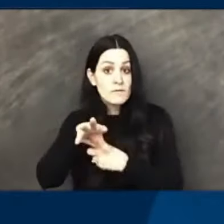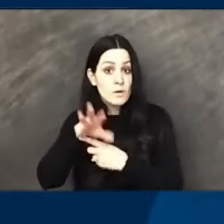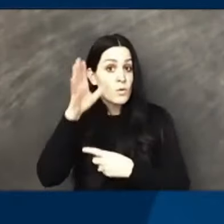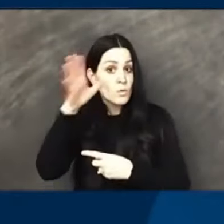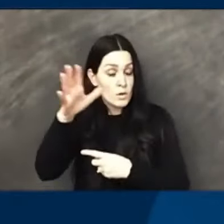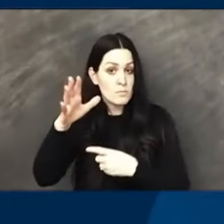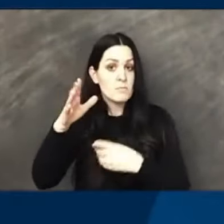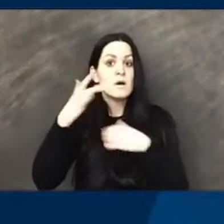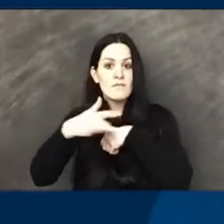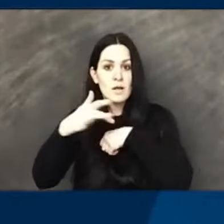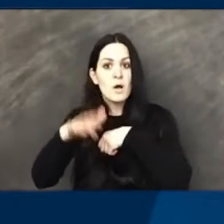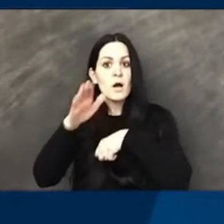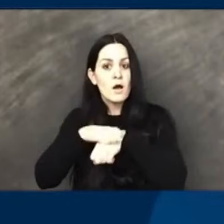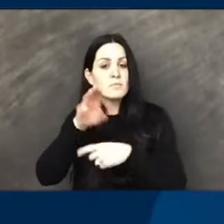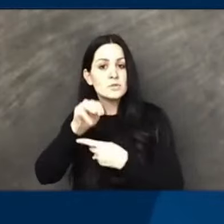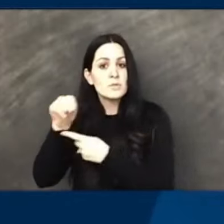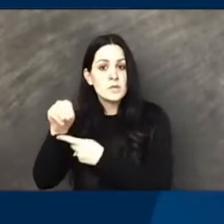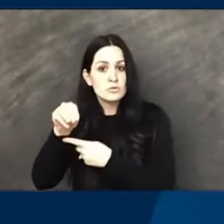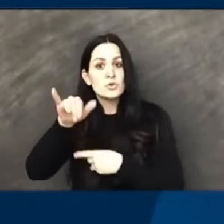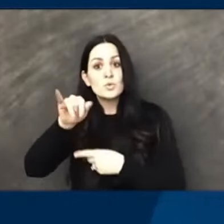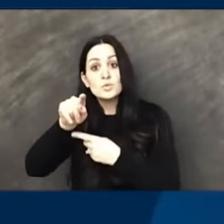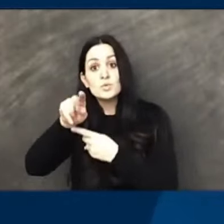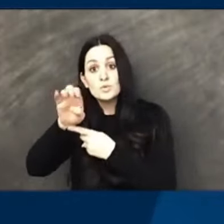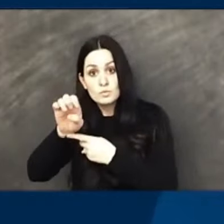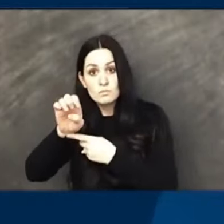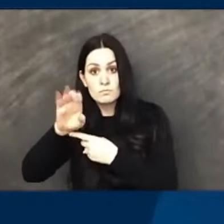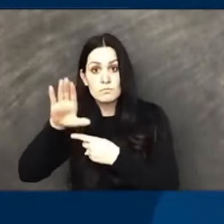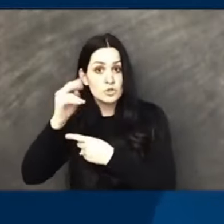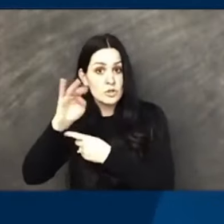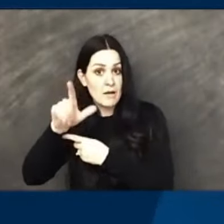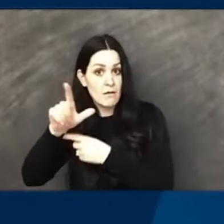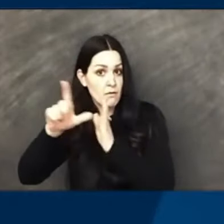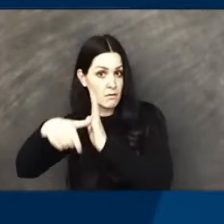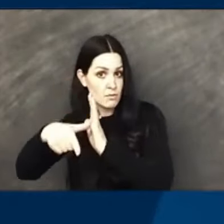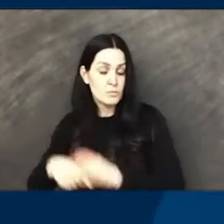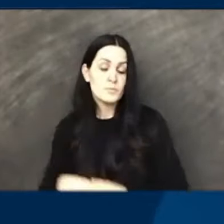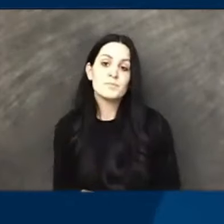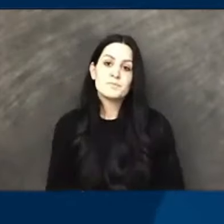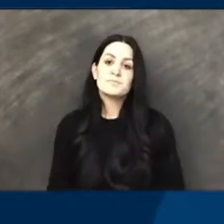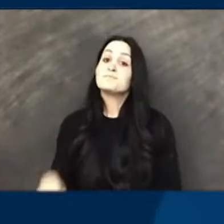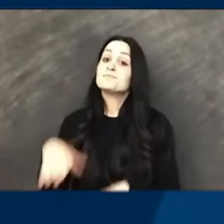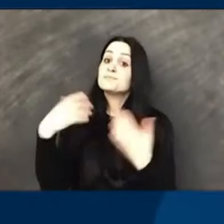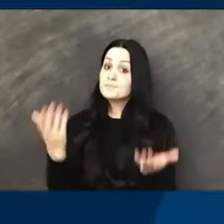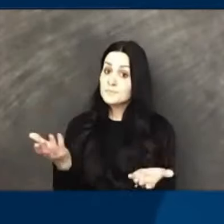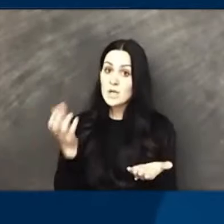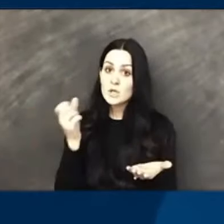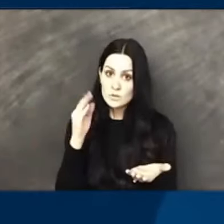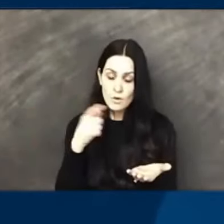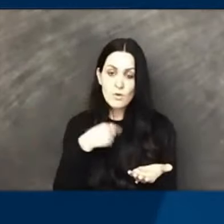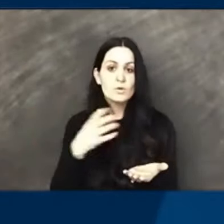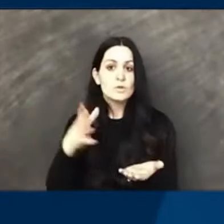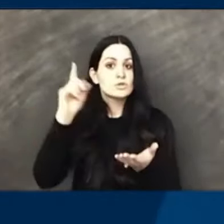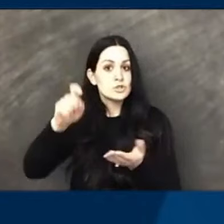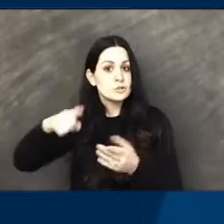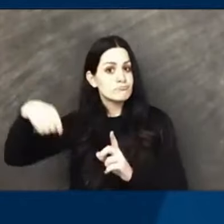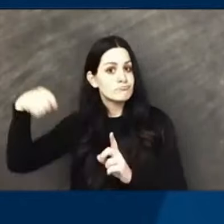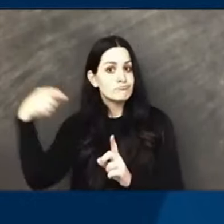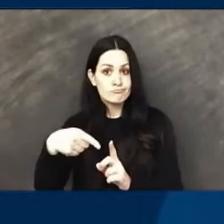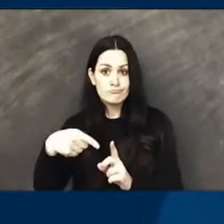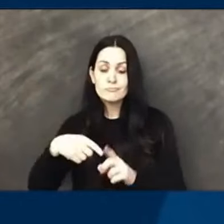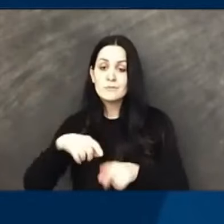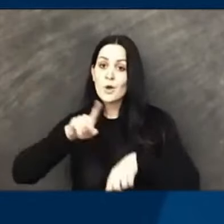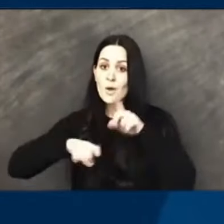on our Michigan Medicine YouTube channel later. So I think we should get down to the